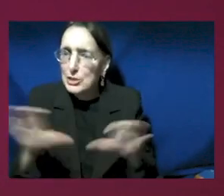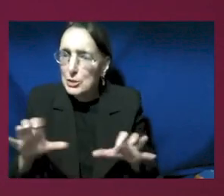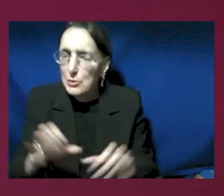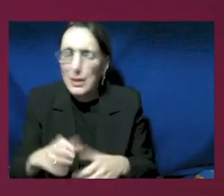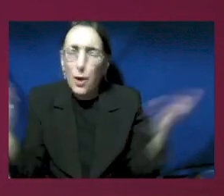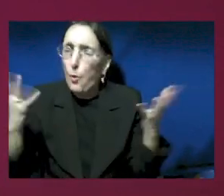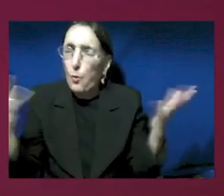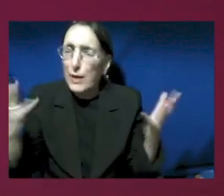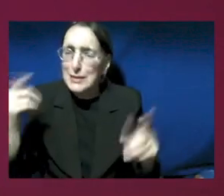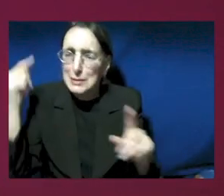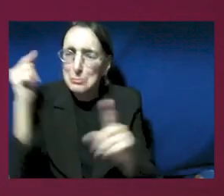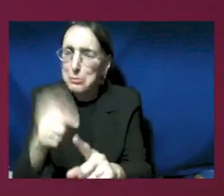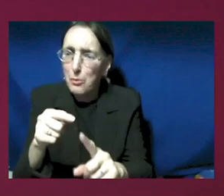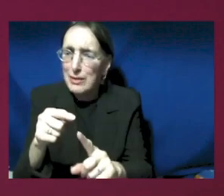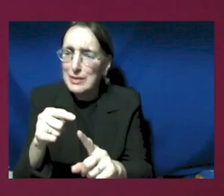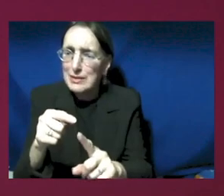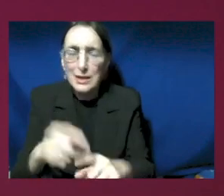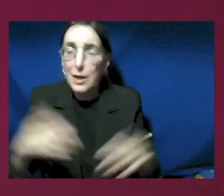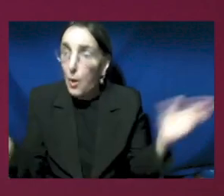is the point?